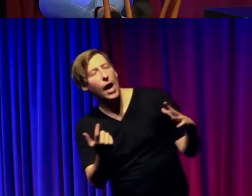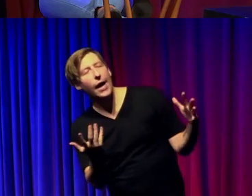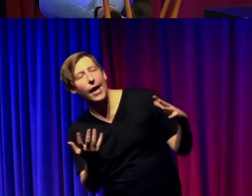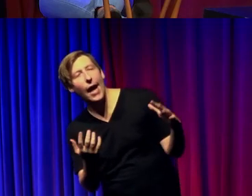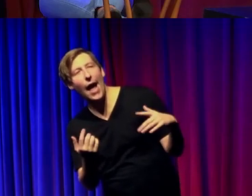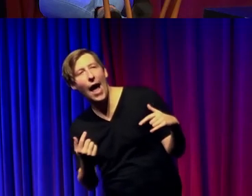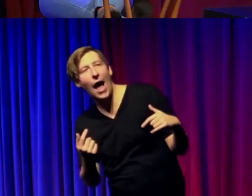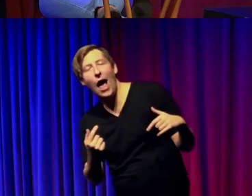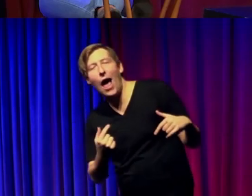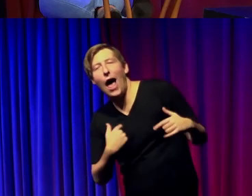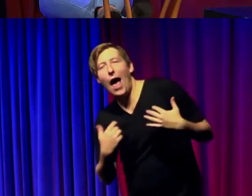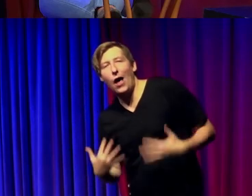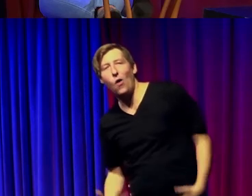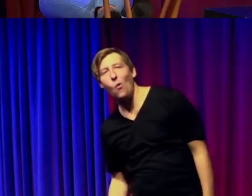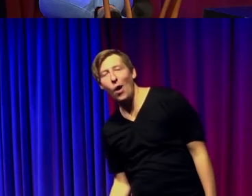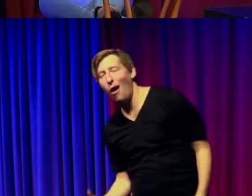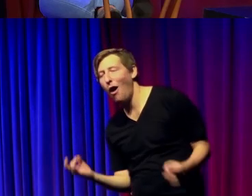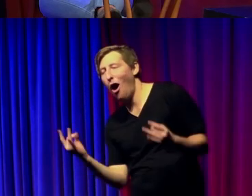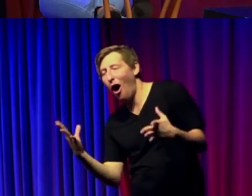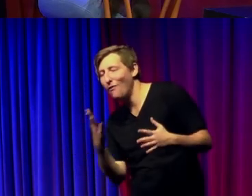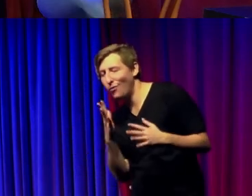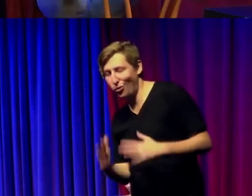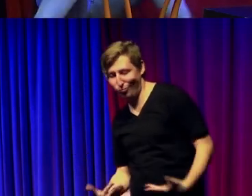get sexually harassed at work.